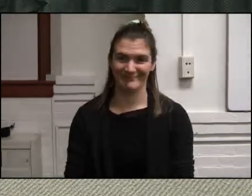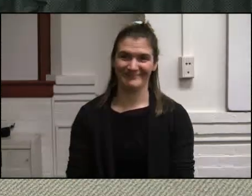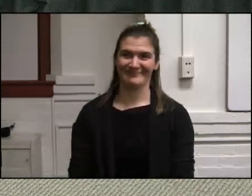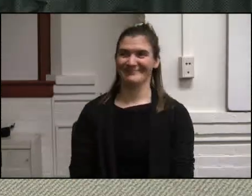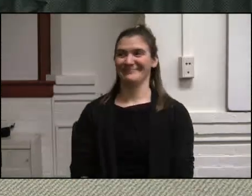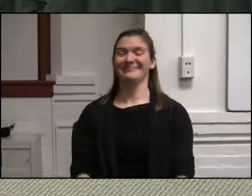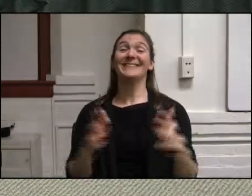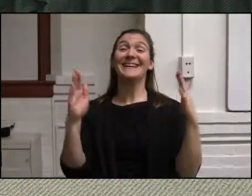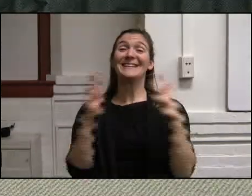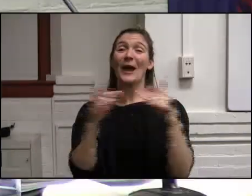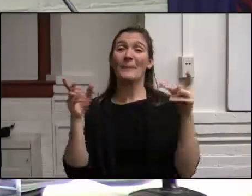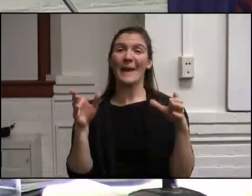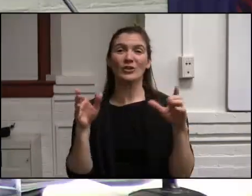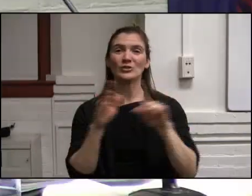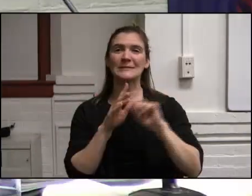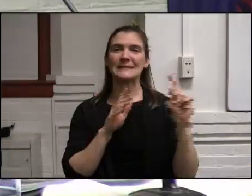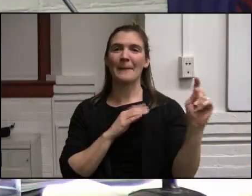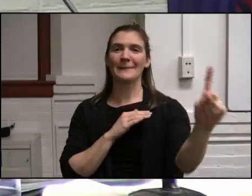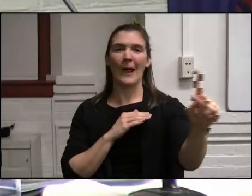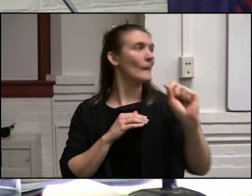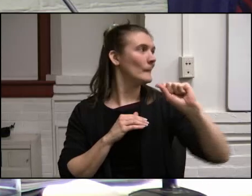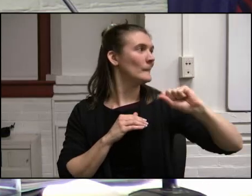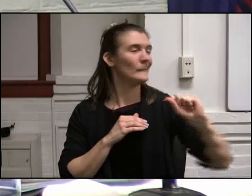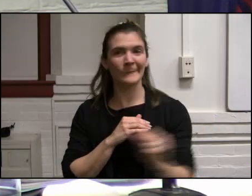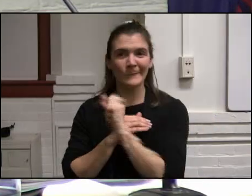Our town manager has stepped out, but we are